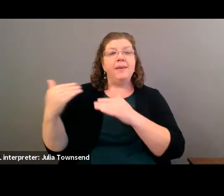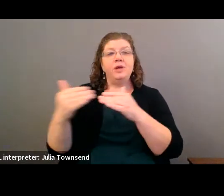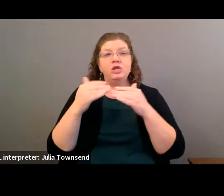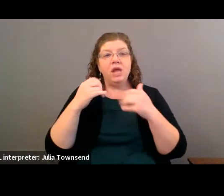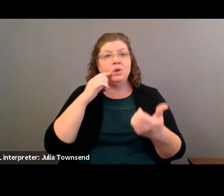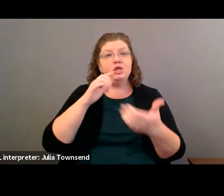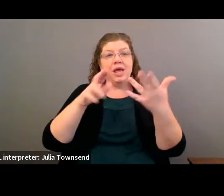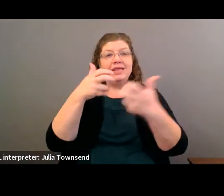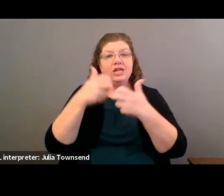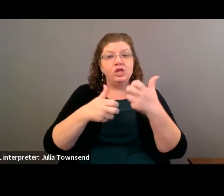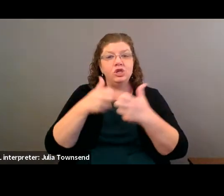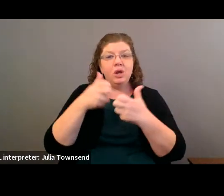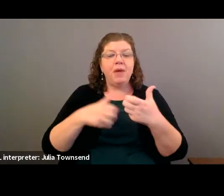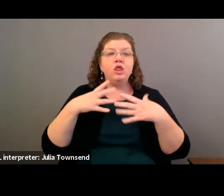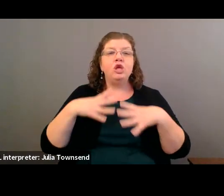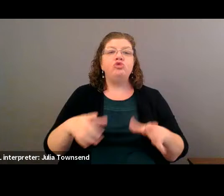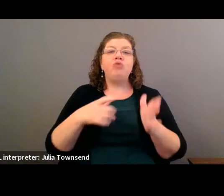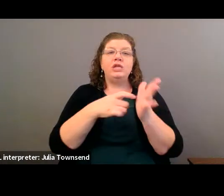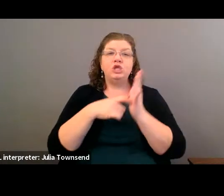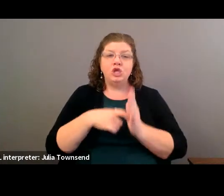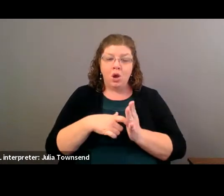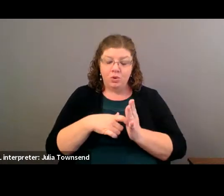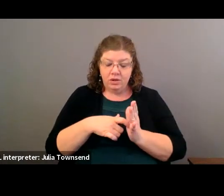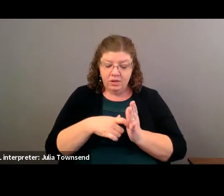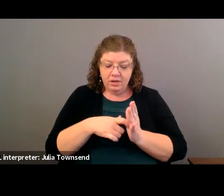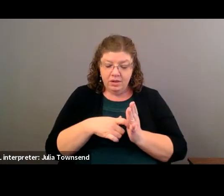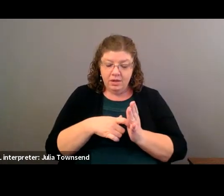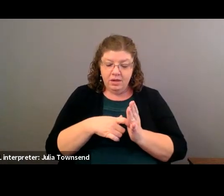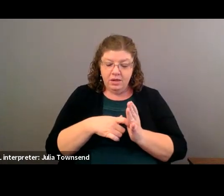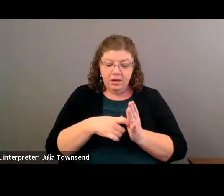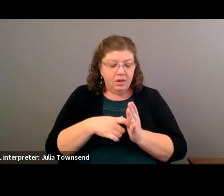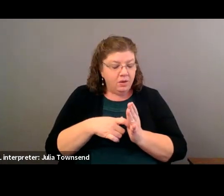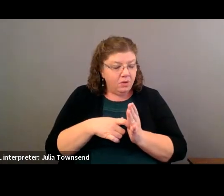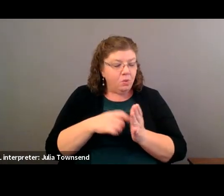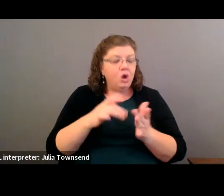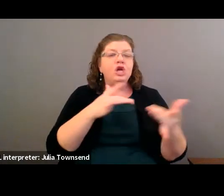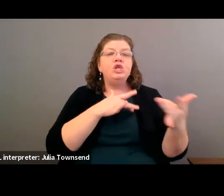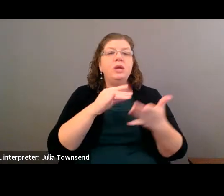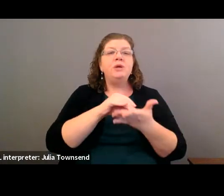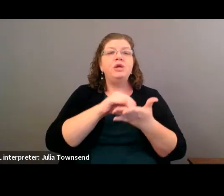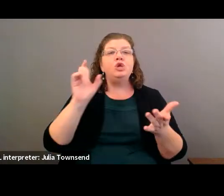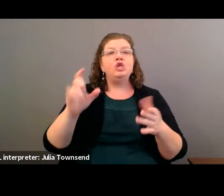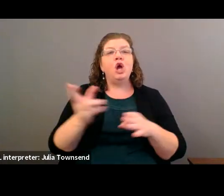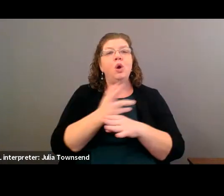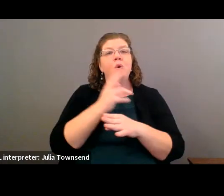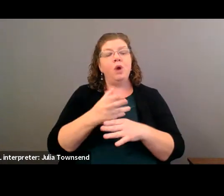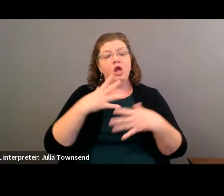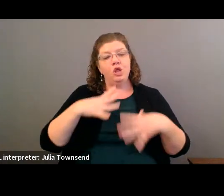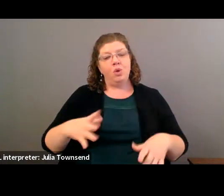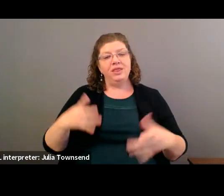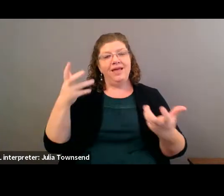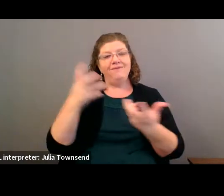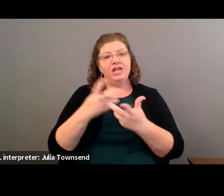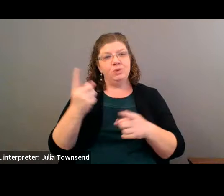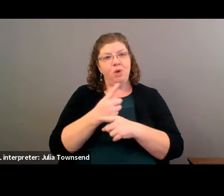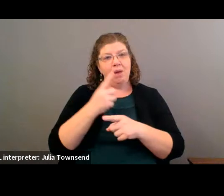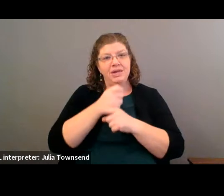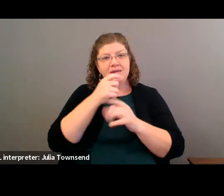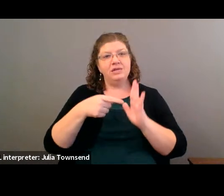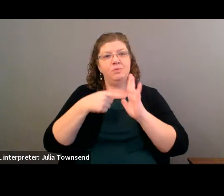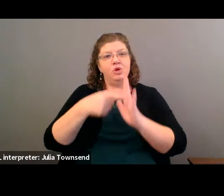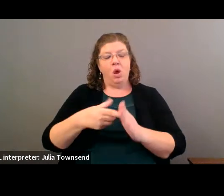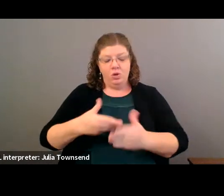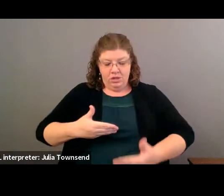the issue about the dress code. The section we are concerned about states, students shall wear clothing that fits properly and which does not expose the torso